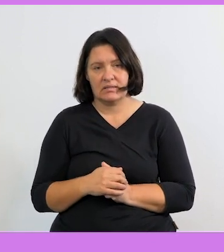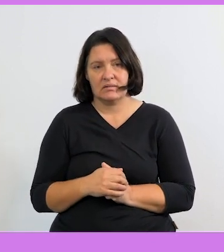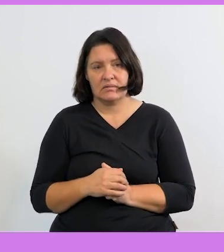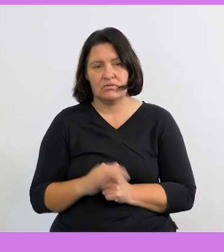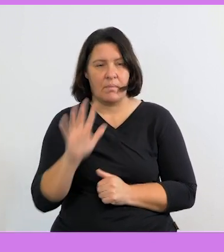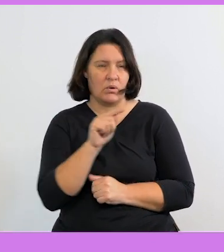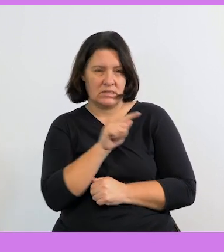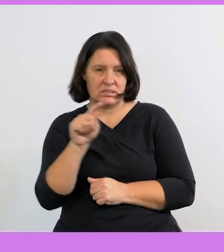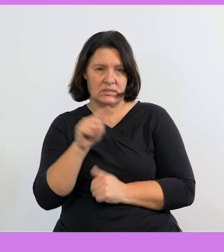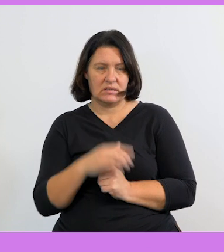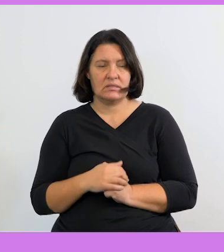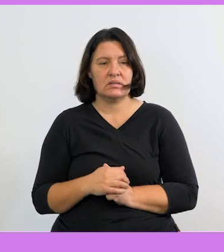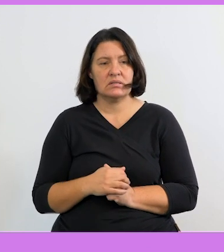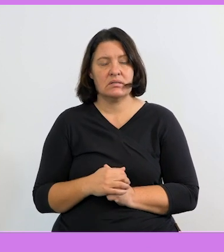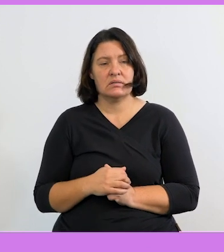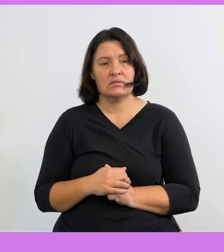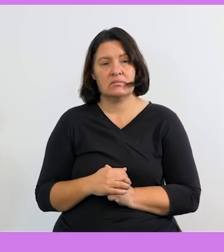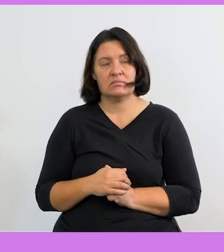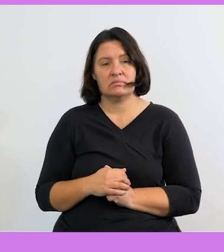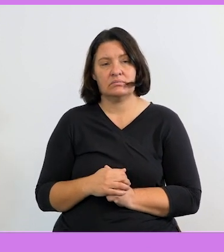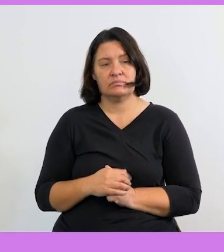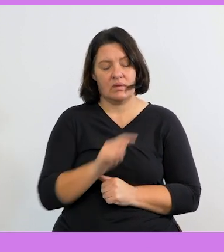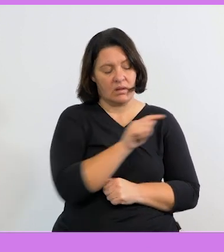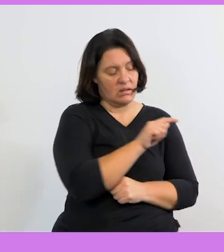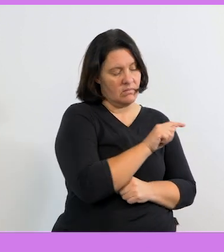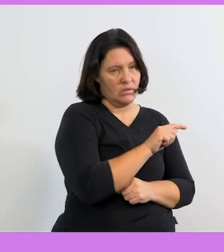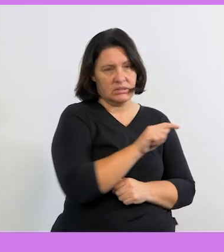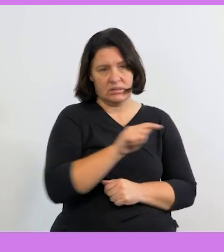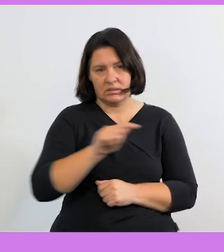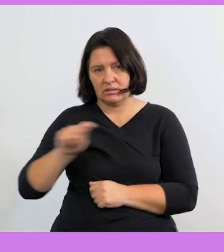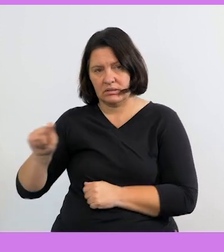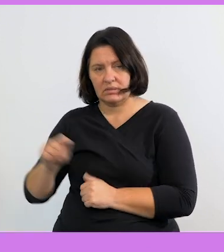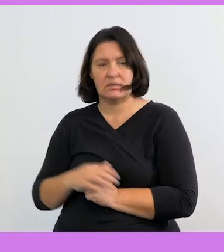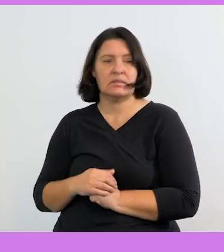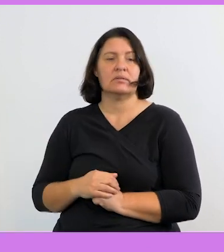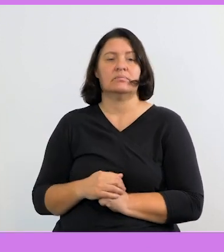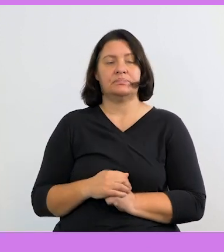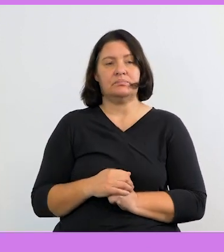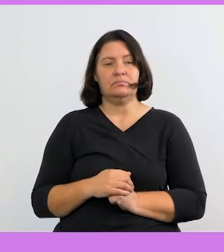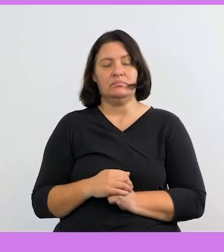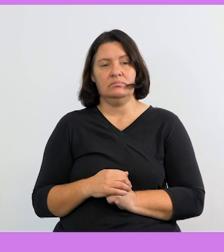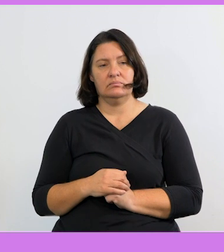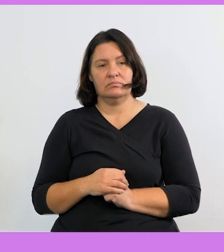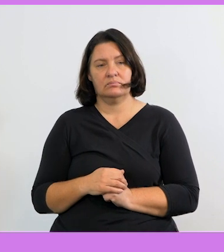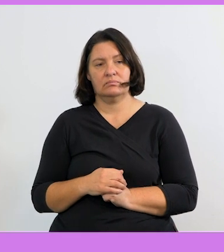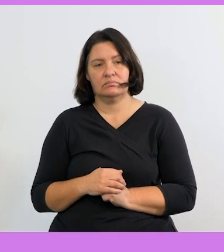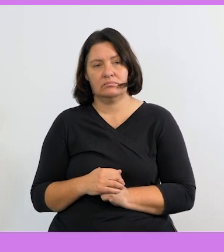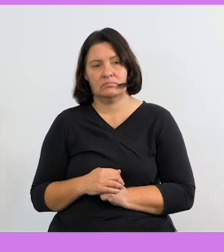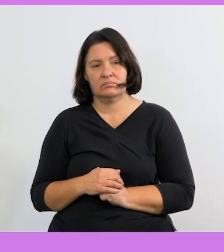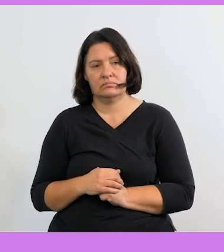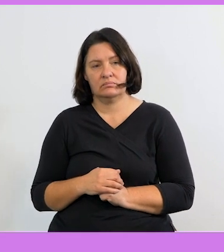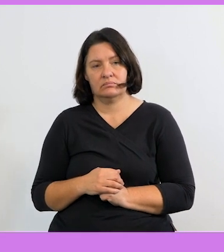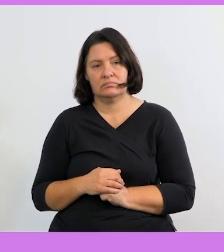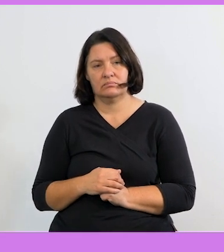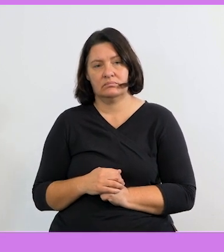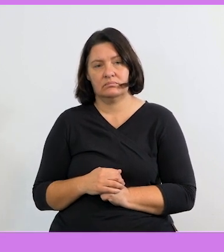1,250. So that will be around about there. Now we're going to plot our points, or we already plotted the points. We will now have to combine